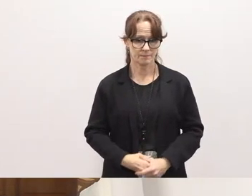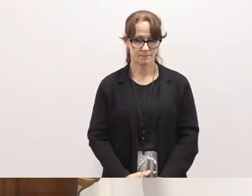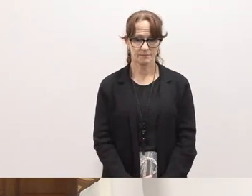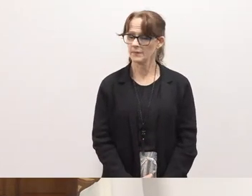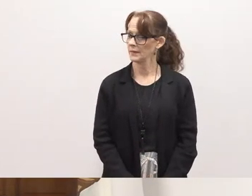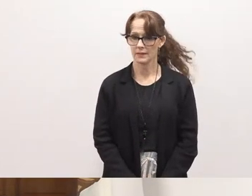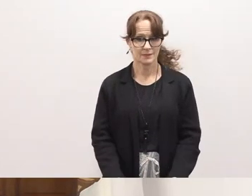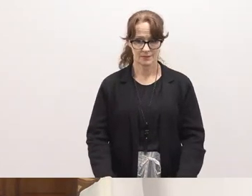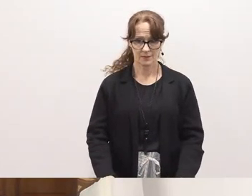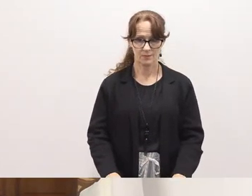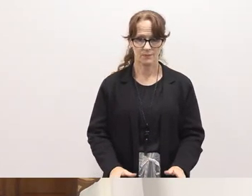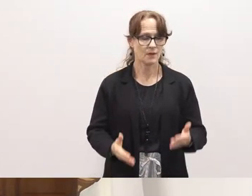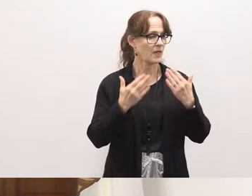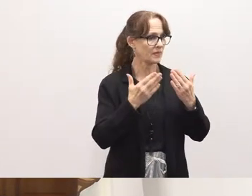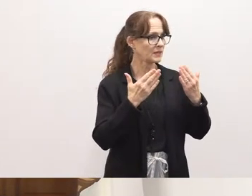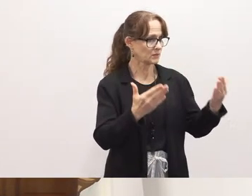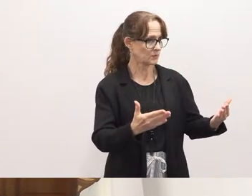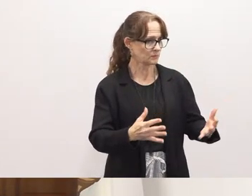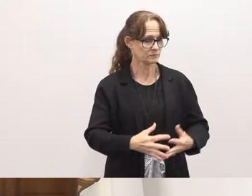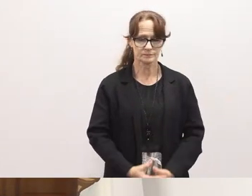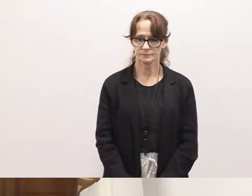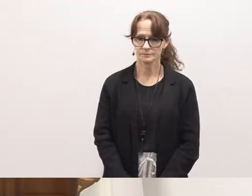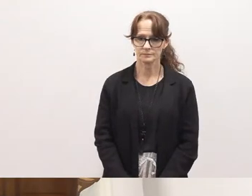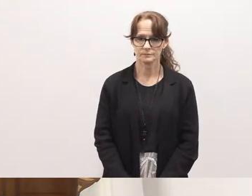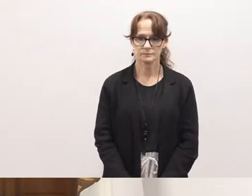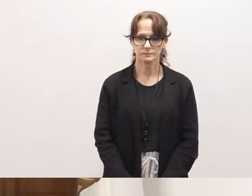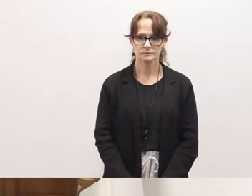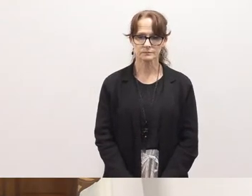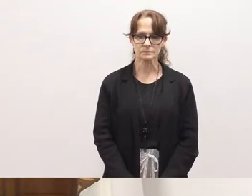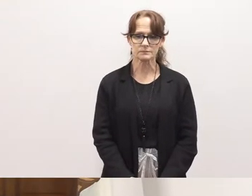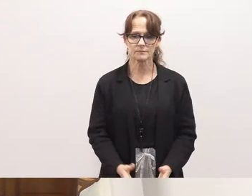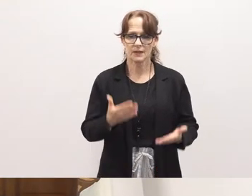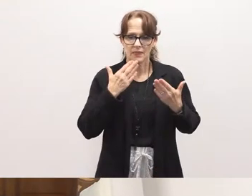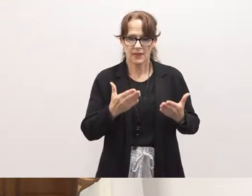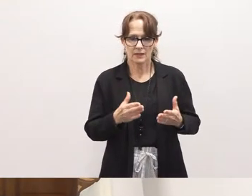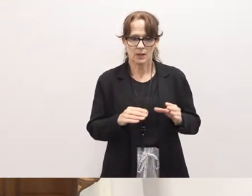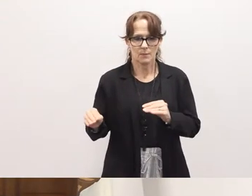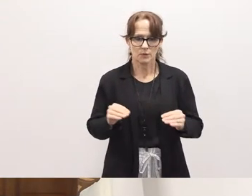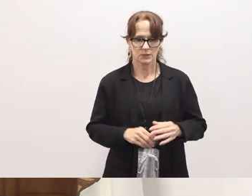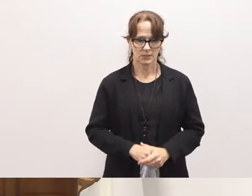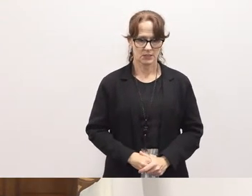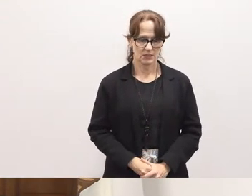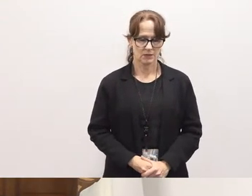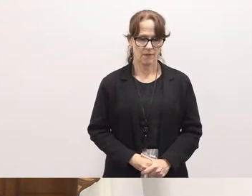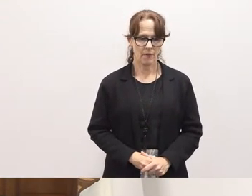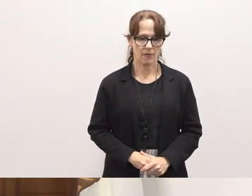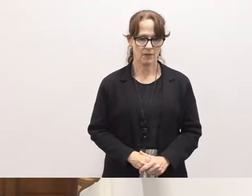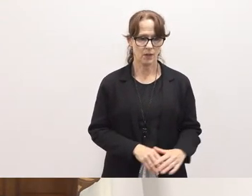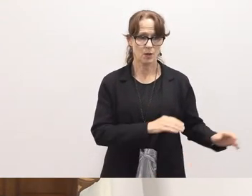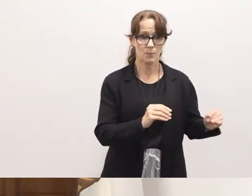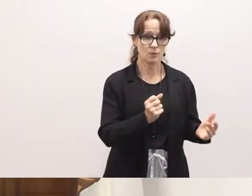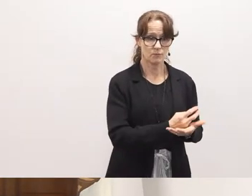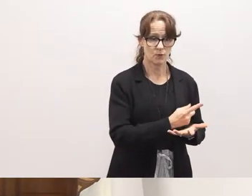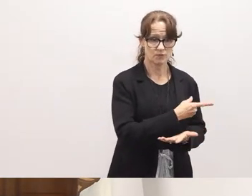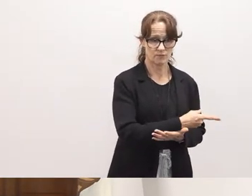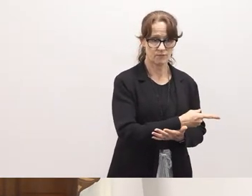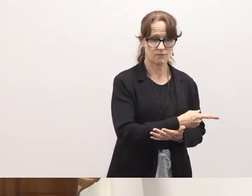No. In that case, thank you. Thank you. Thank you. We need a motion. Move to approve.